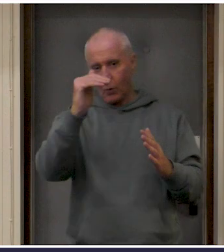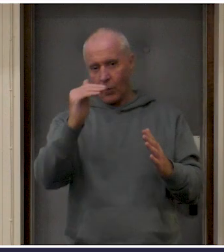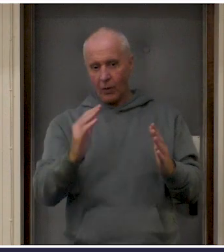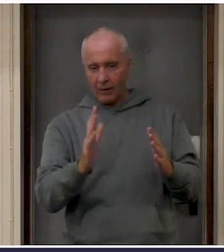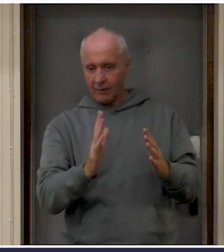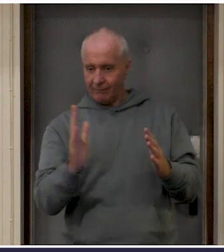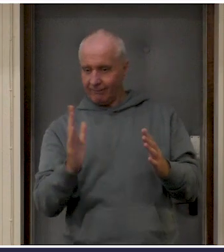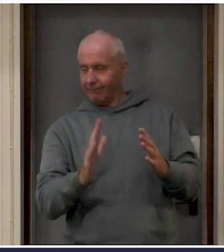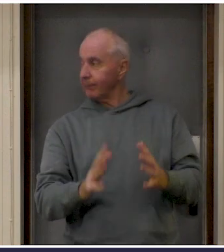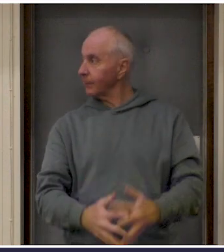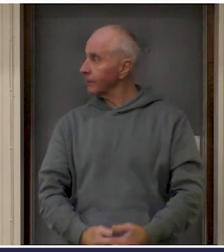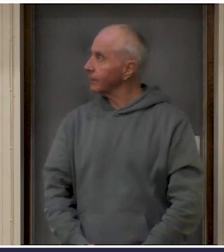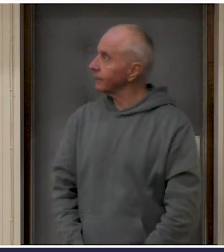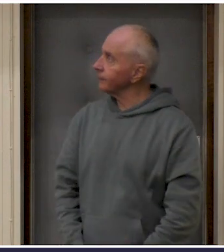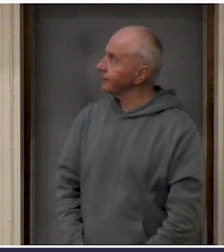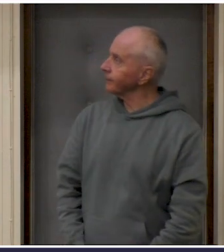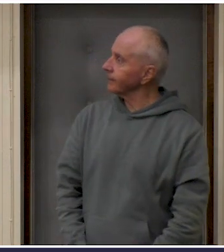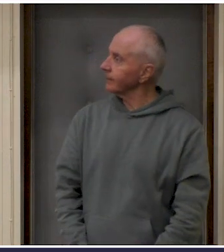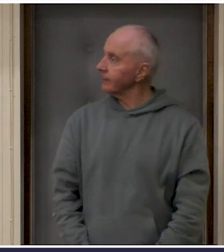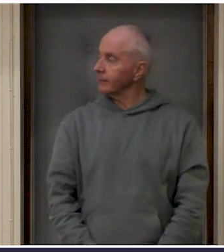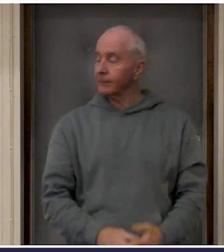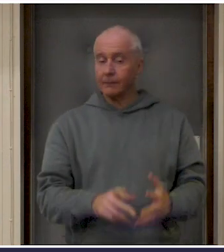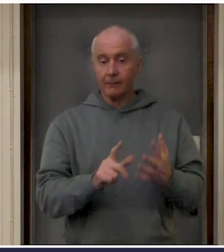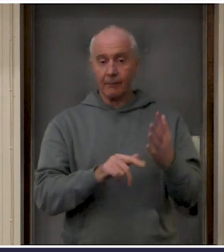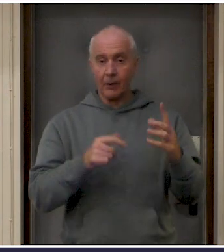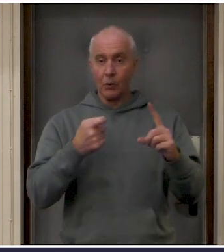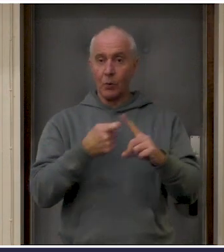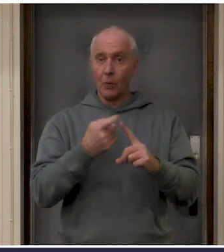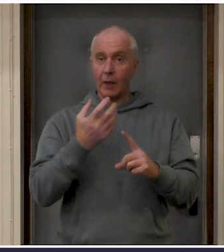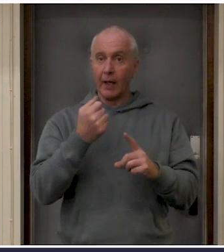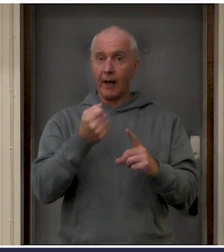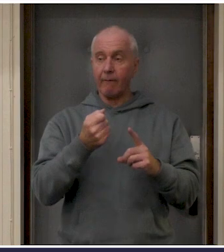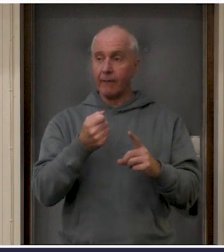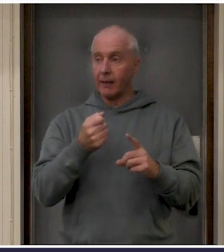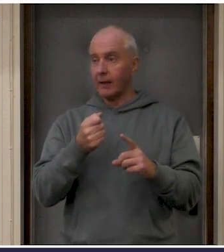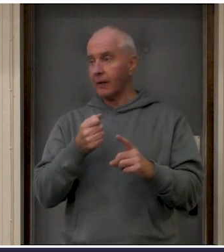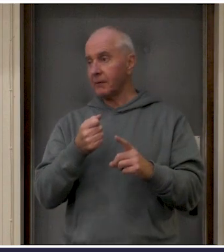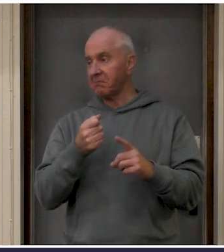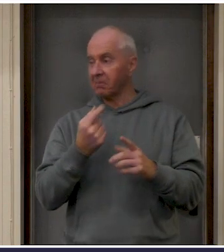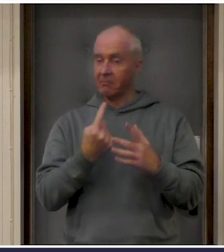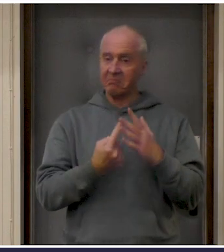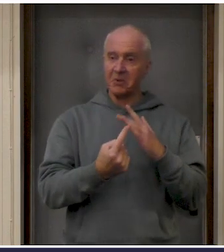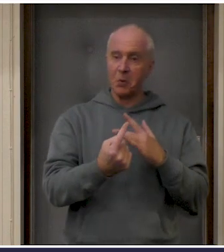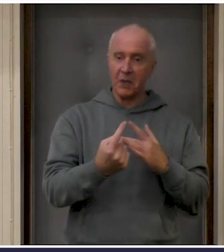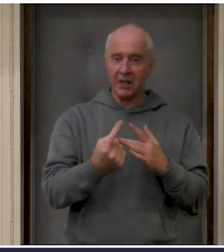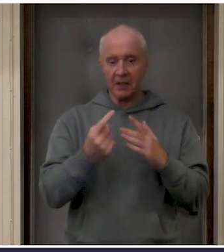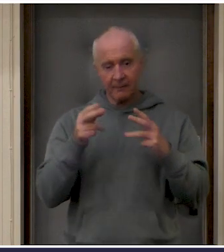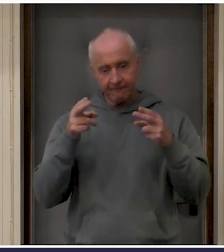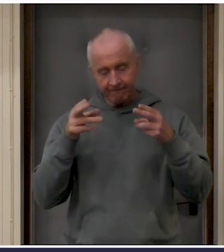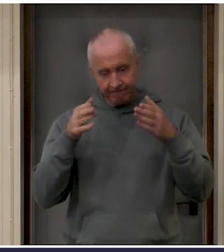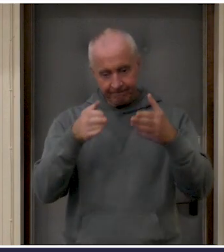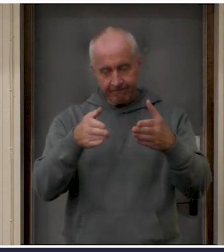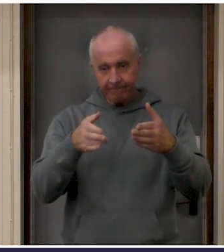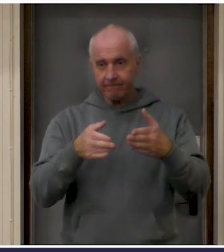And we've got a bit of a unique approach in the UK in that we are the only of all of those